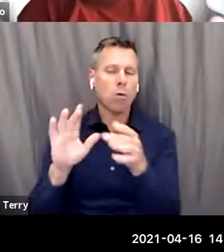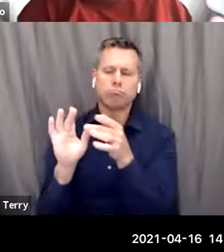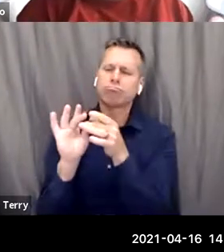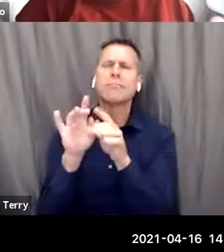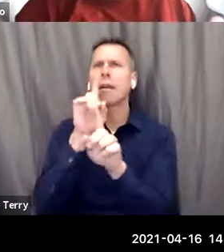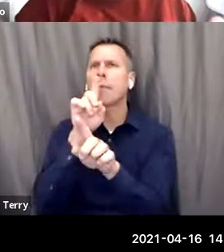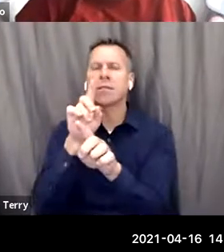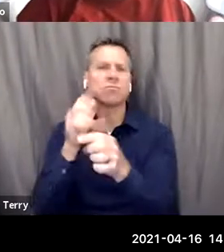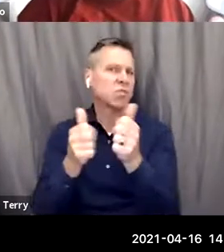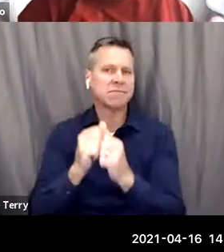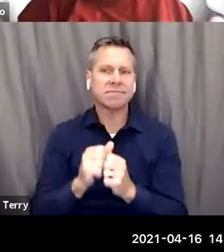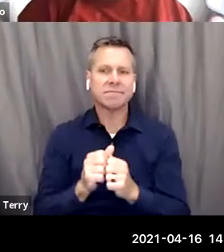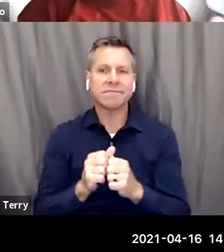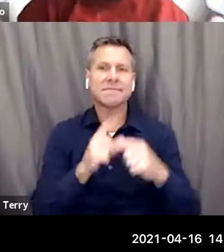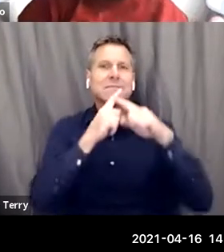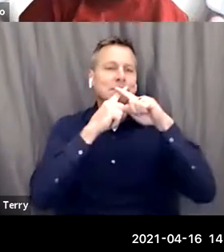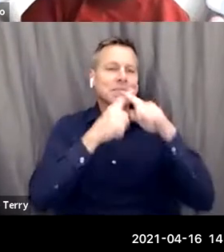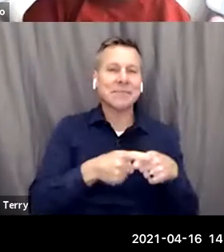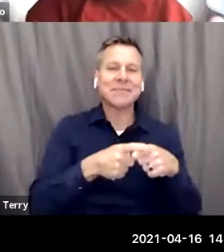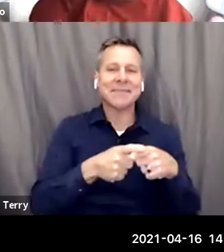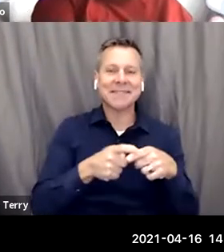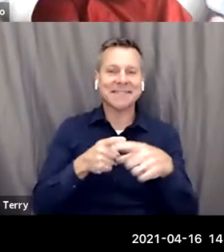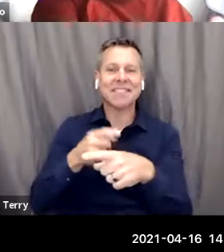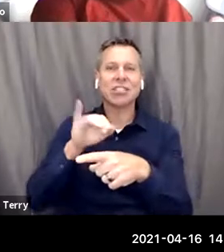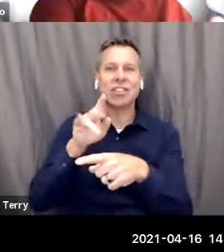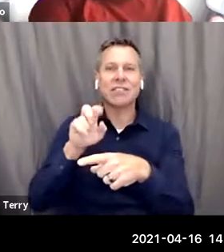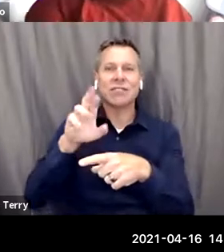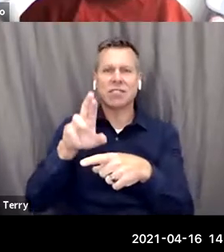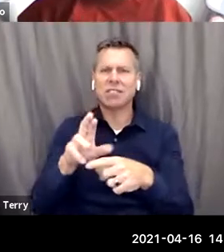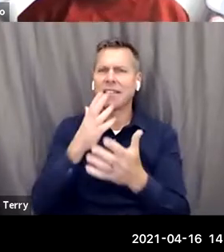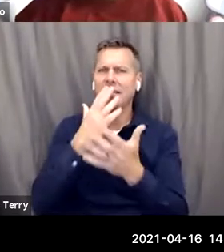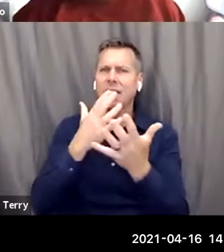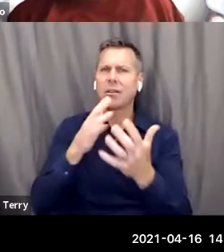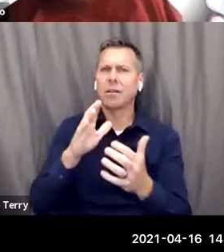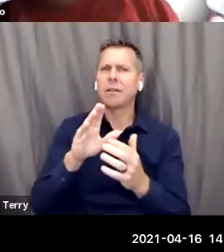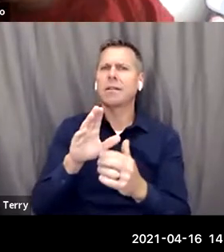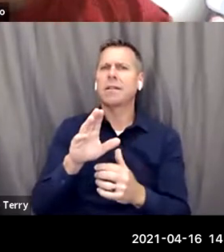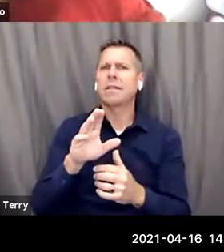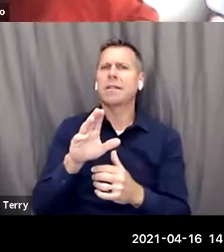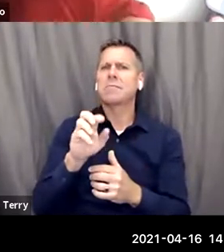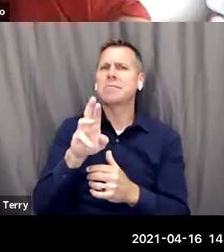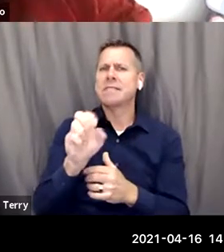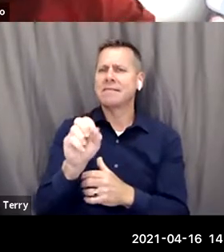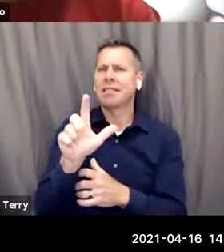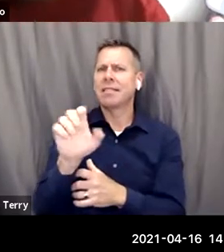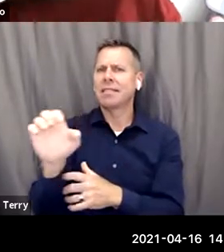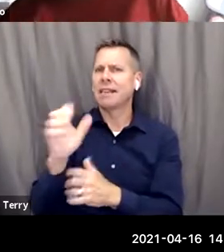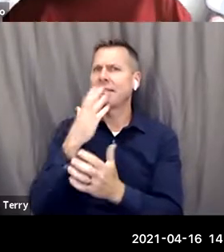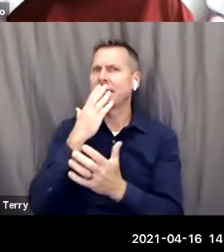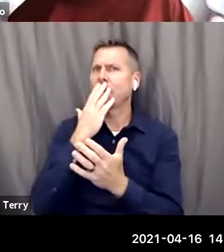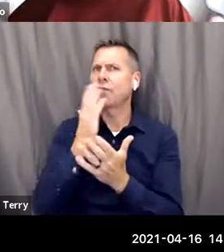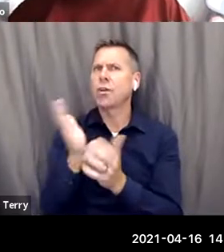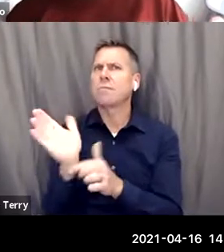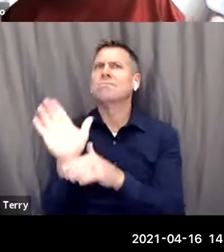Well, I thank you, Ms. Leahy, for doing this and presenting this. I